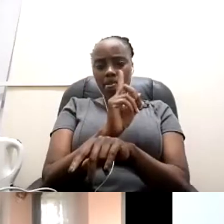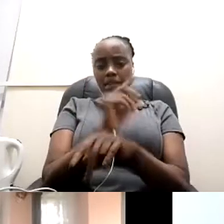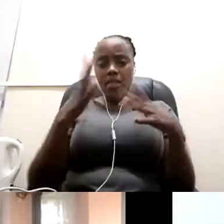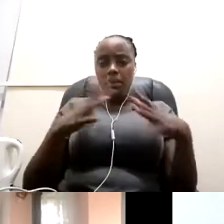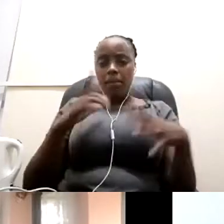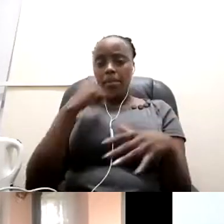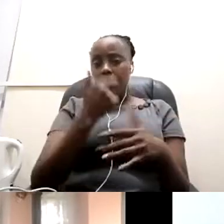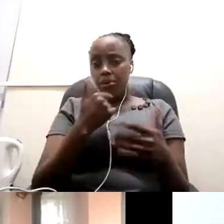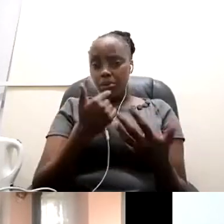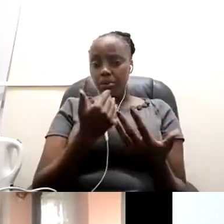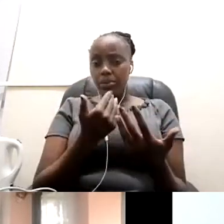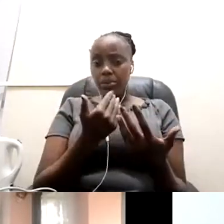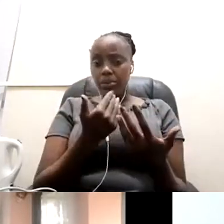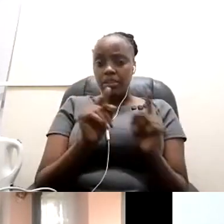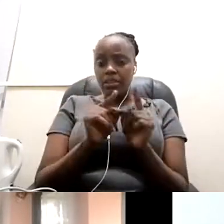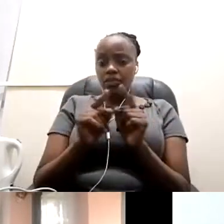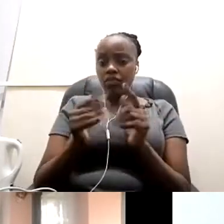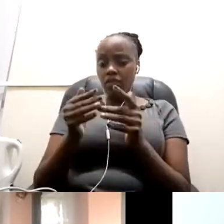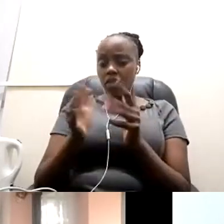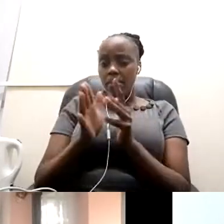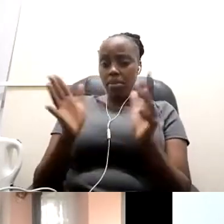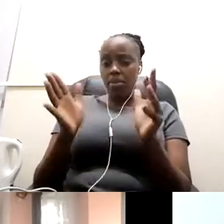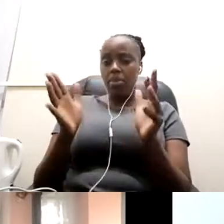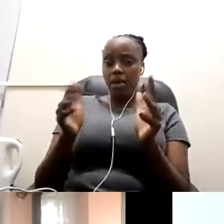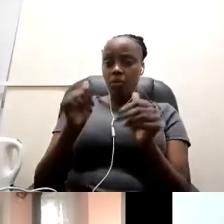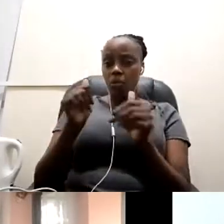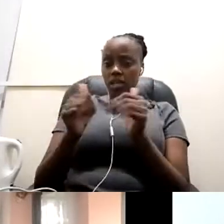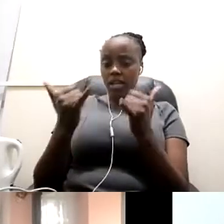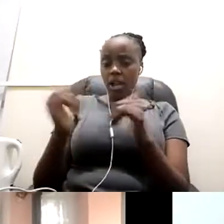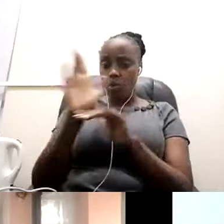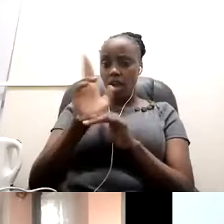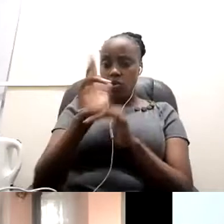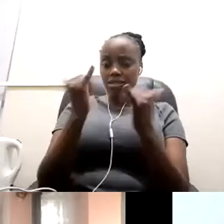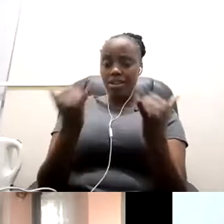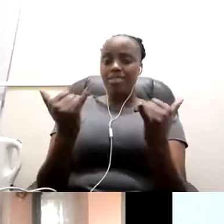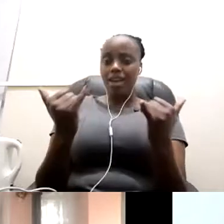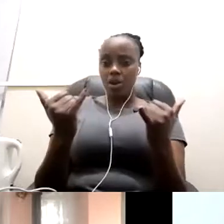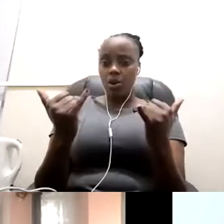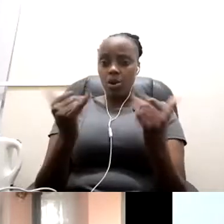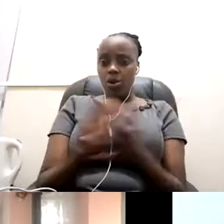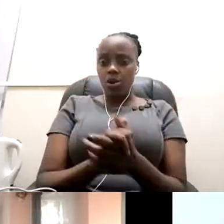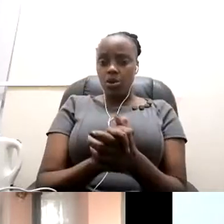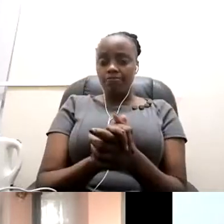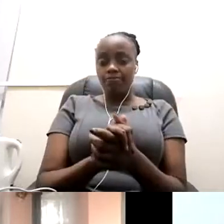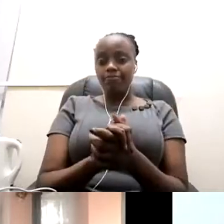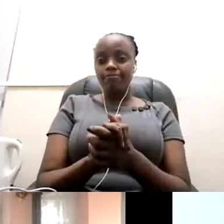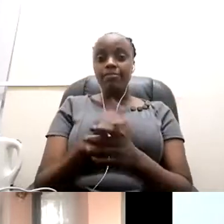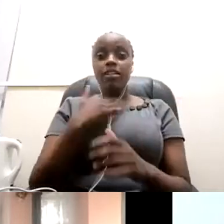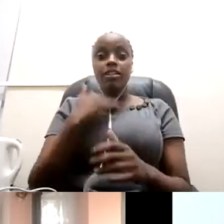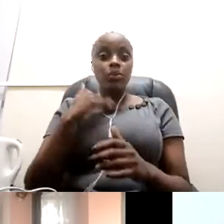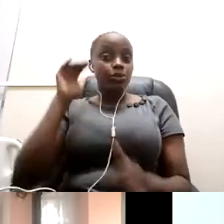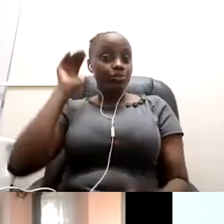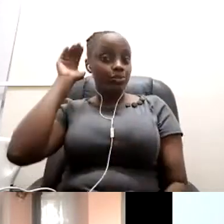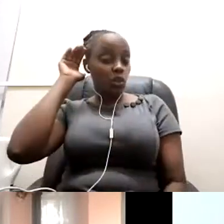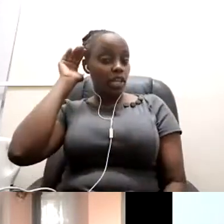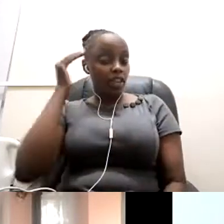are in the main channel, the channel that we are using now, and want to hear